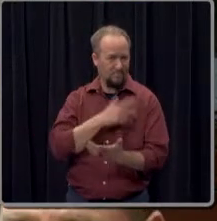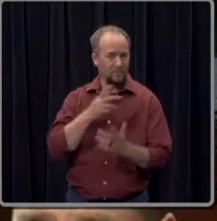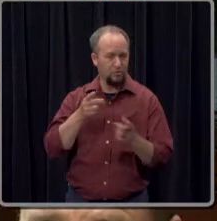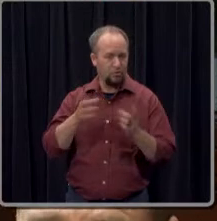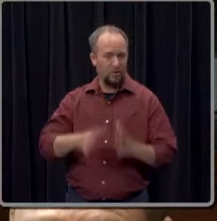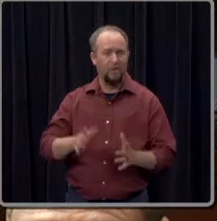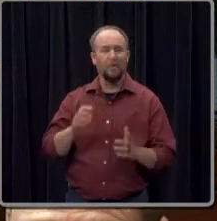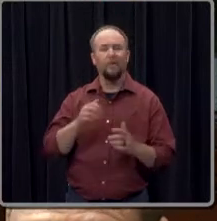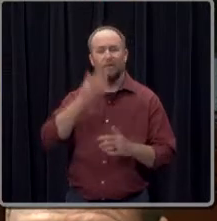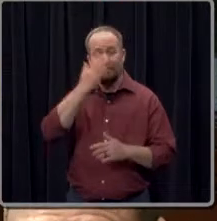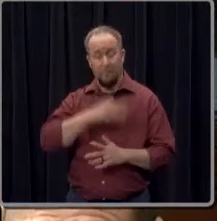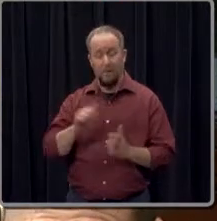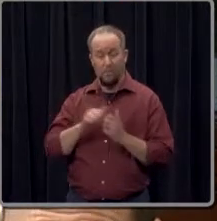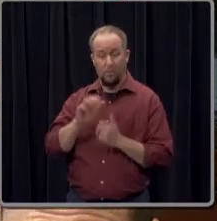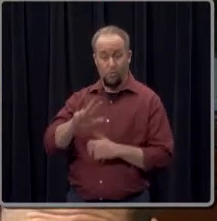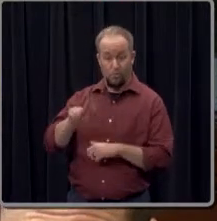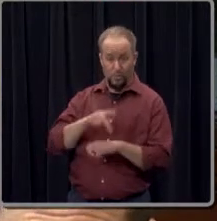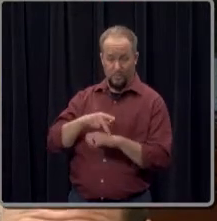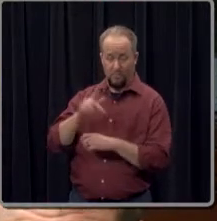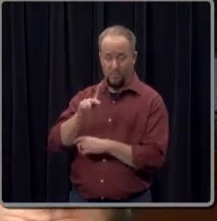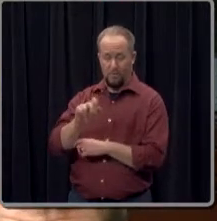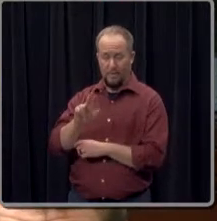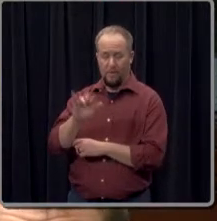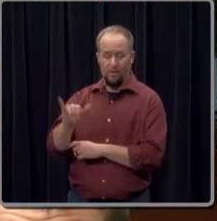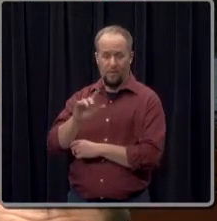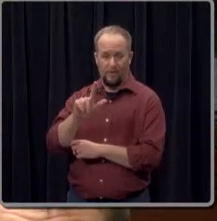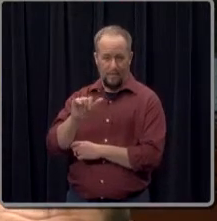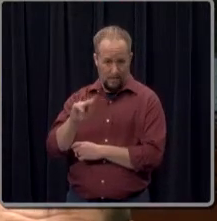with her principal, Carrie Lane.